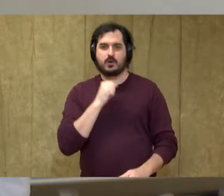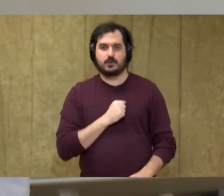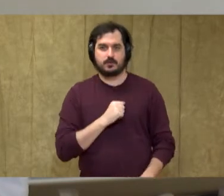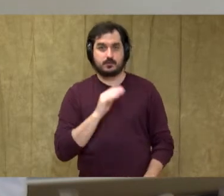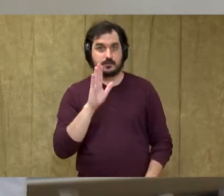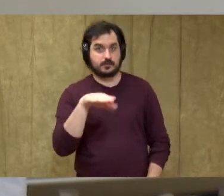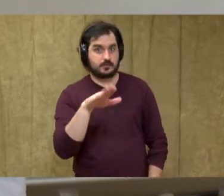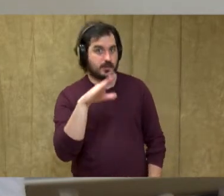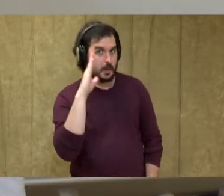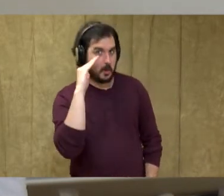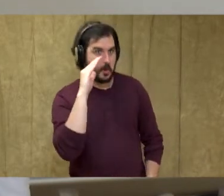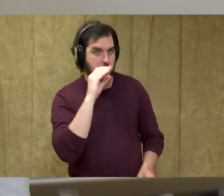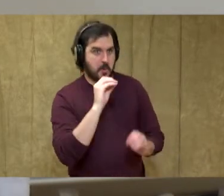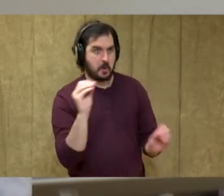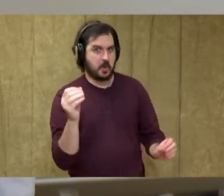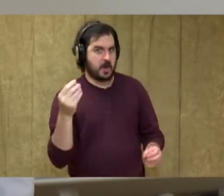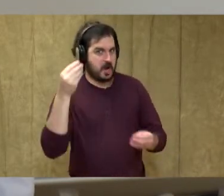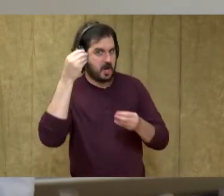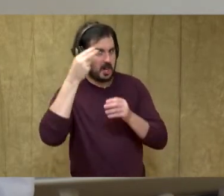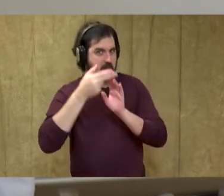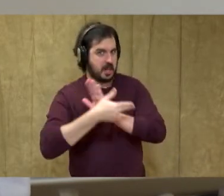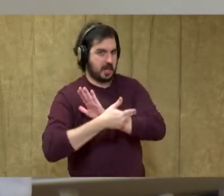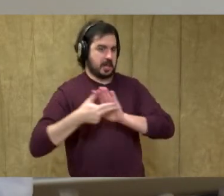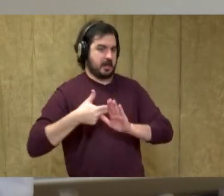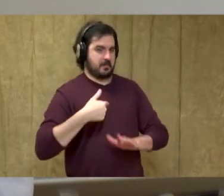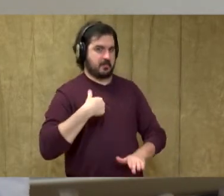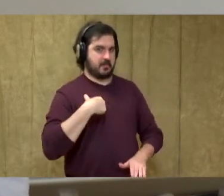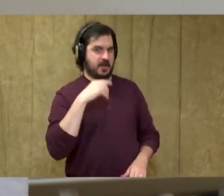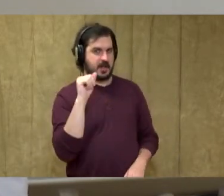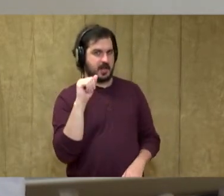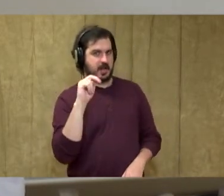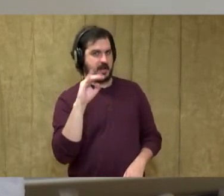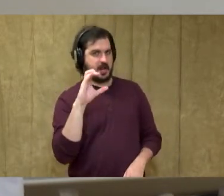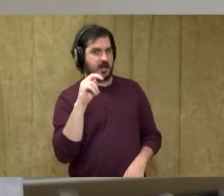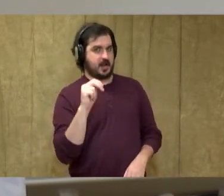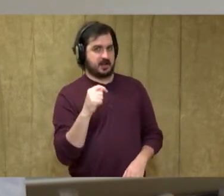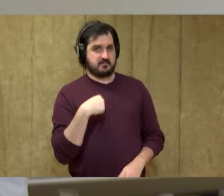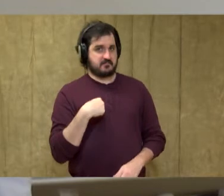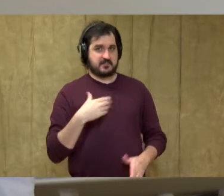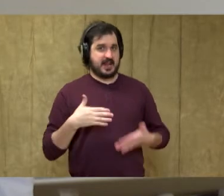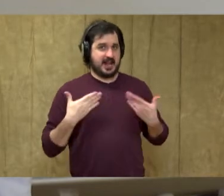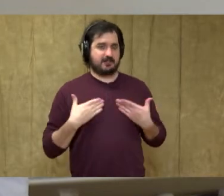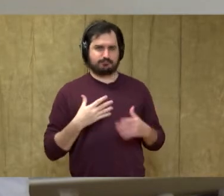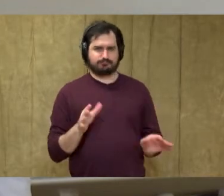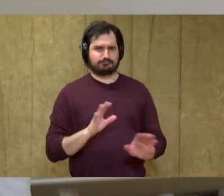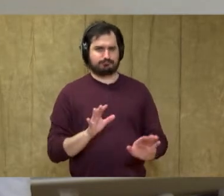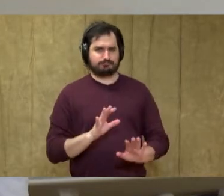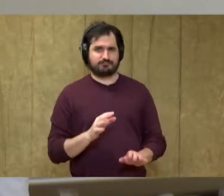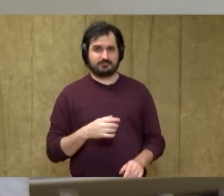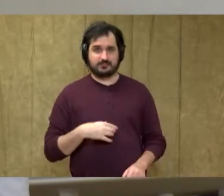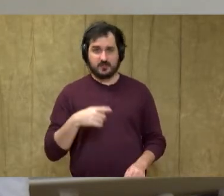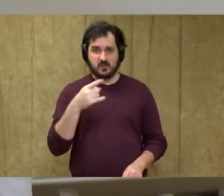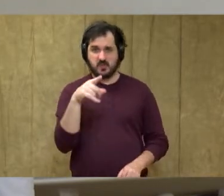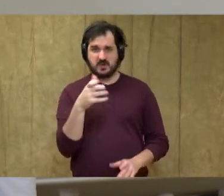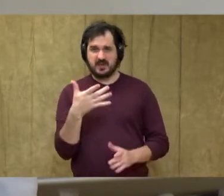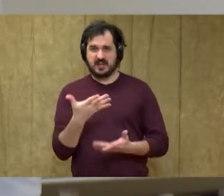calls me ancient, because I don't know if I'd be too happy with that. Would you want to be called ancient?